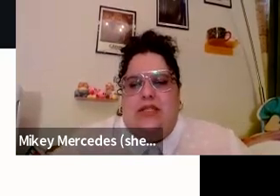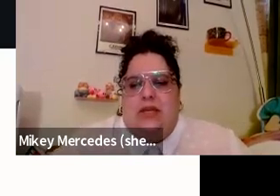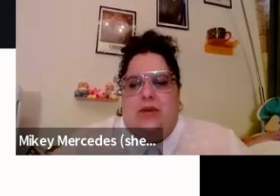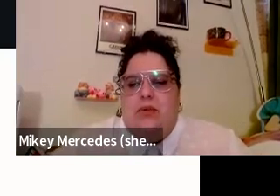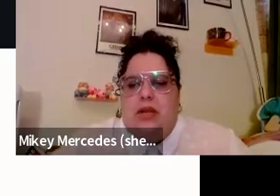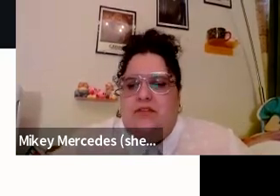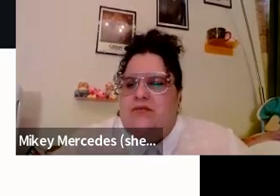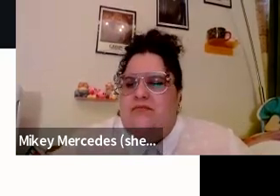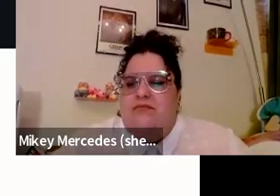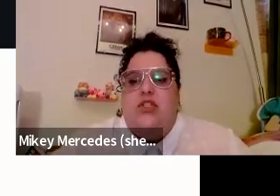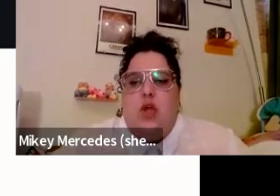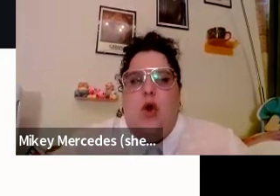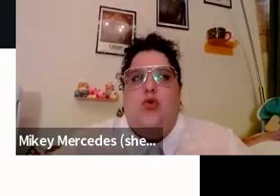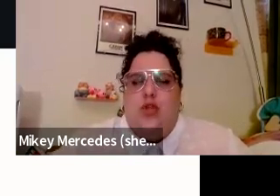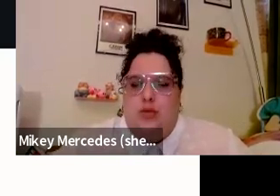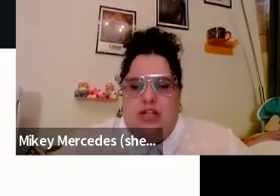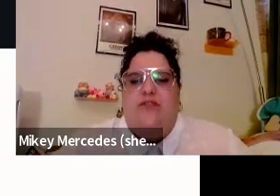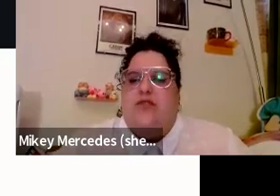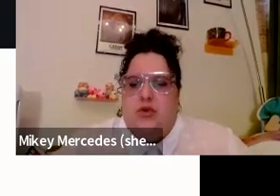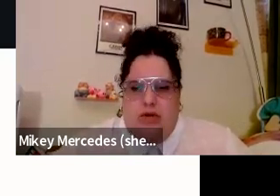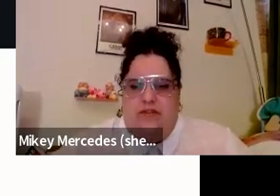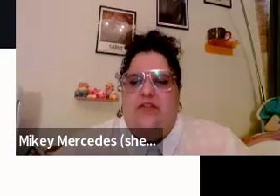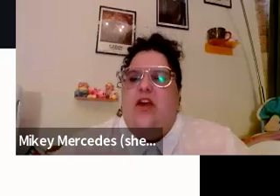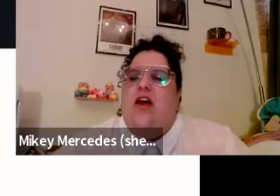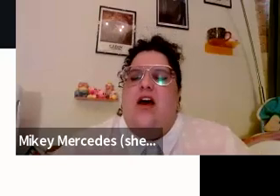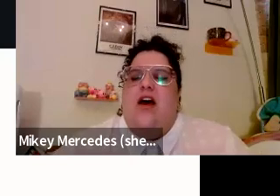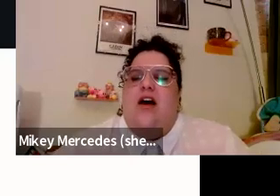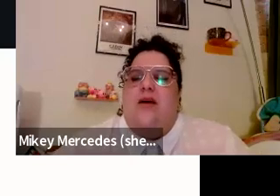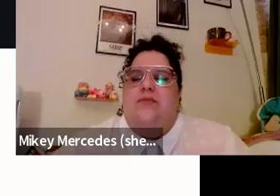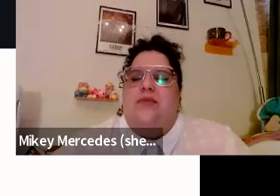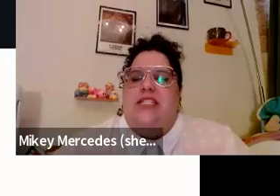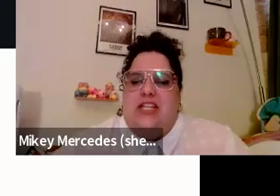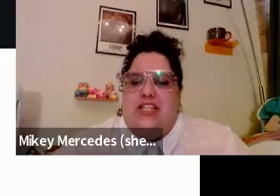Y'all see that, right? It says something's going wrong. Okay, hold on.